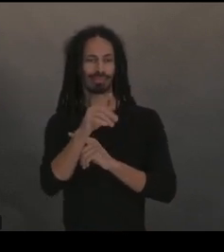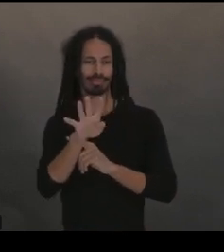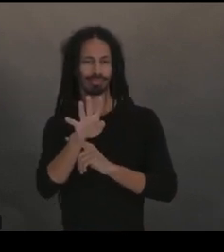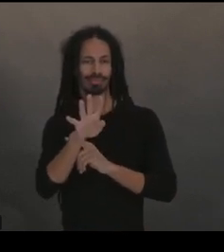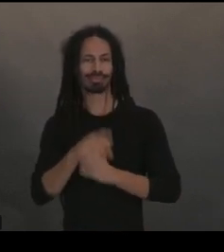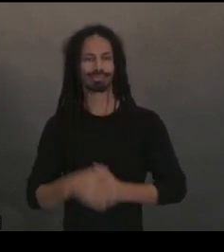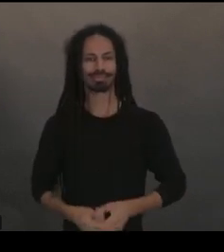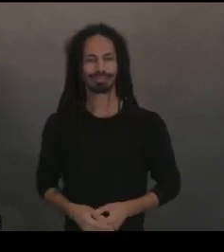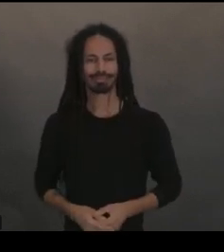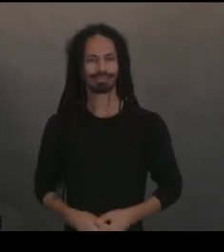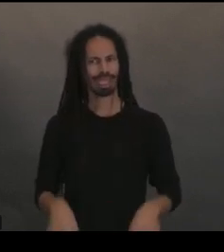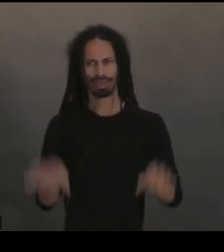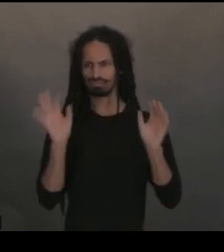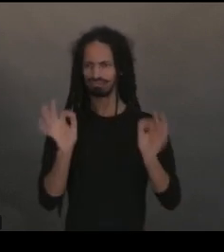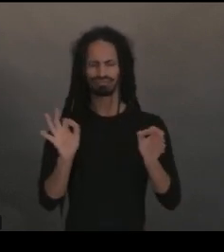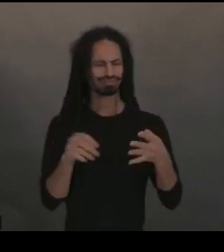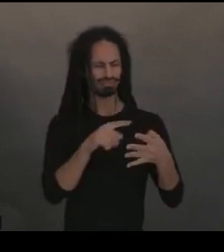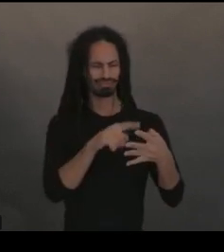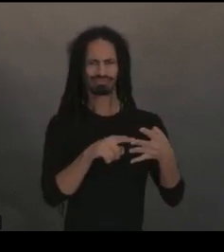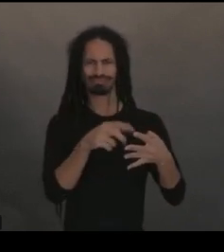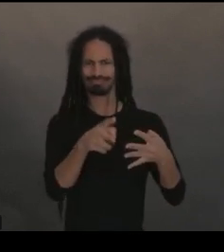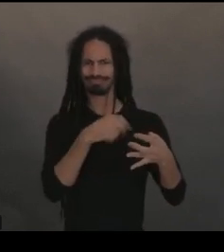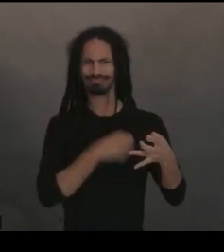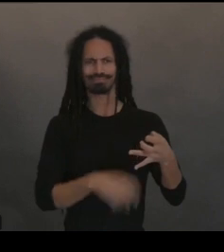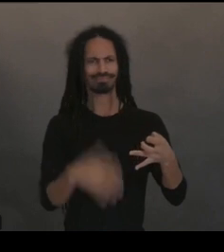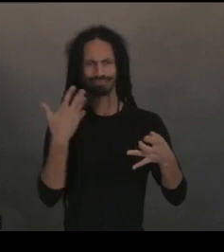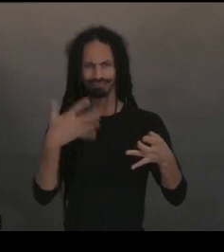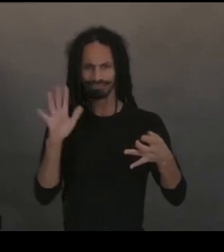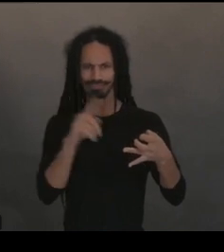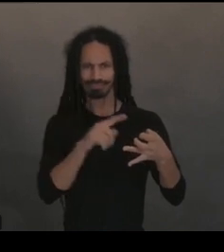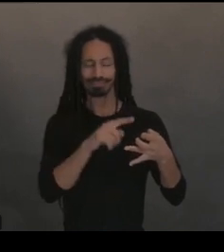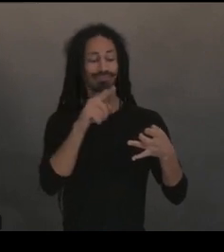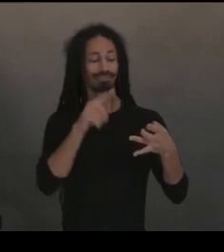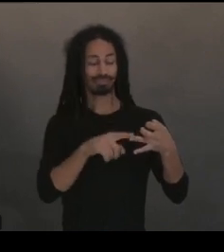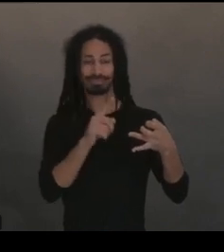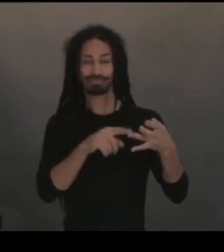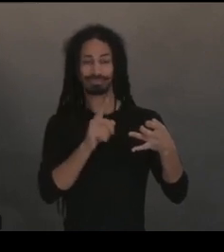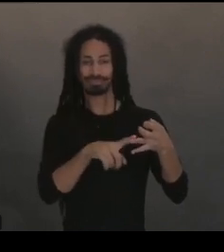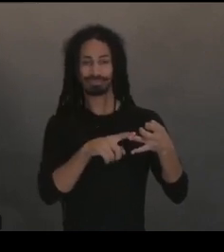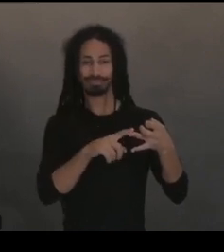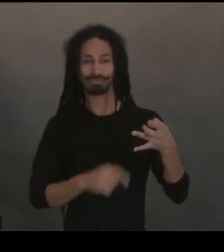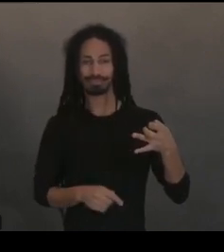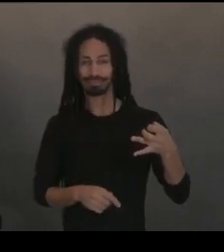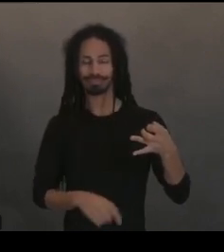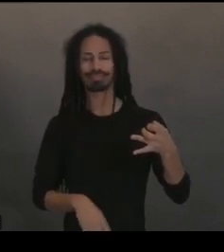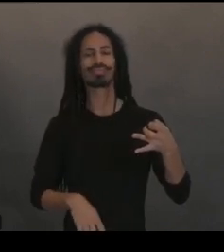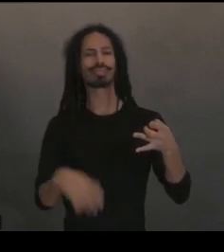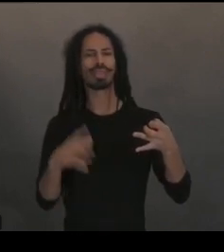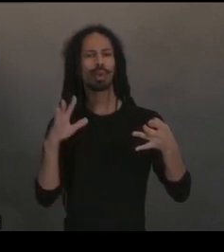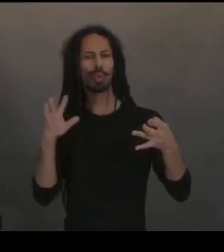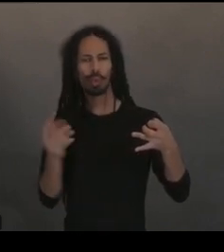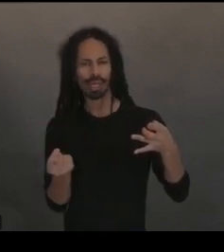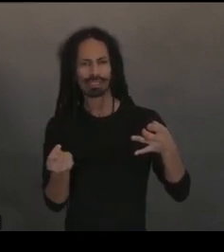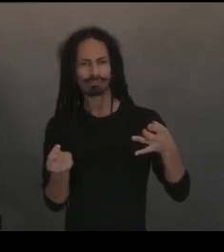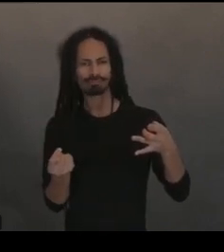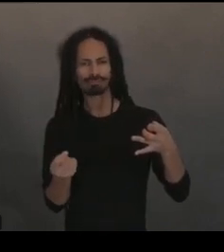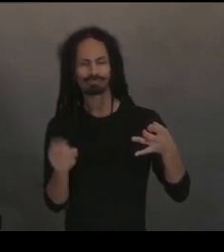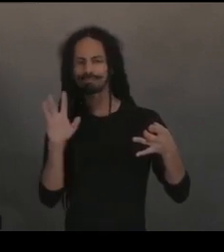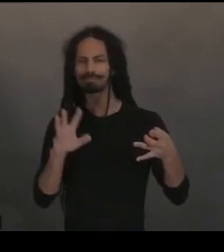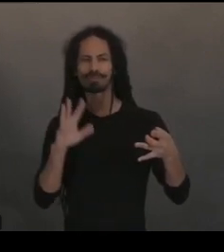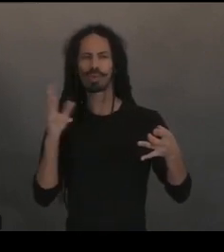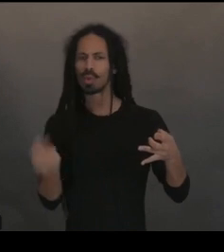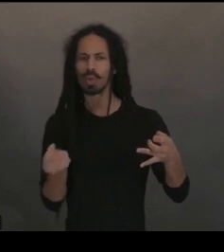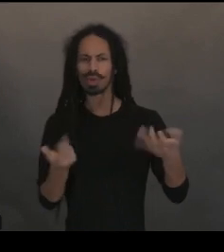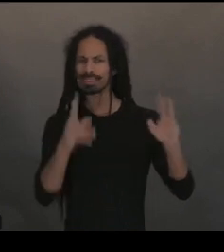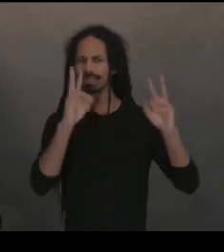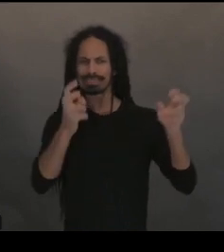Great. So now we've got 2 of our elements. The third is the what. What is this work called?